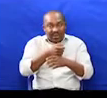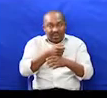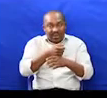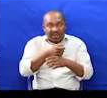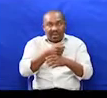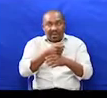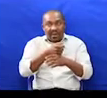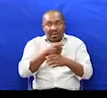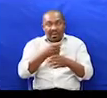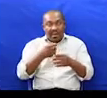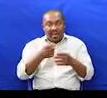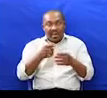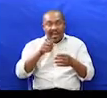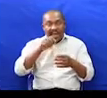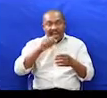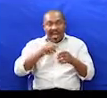that can take